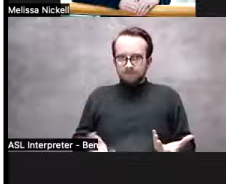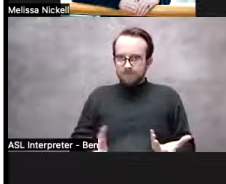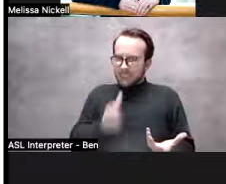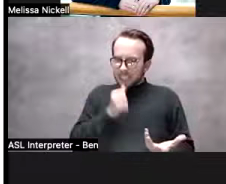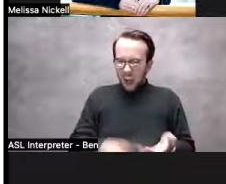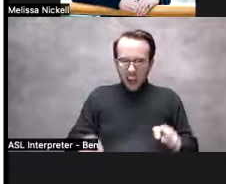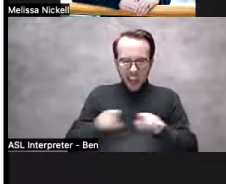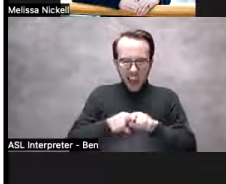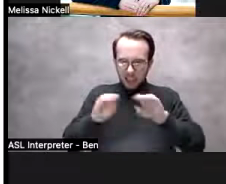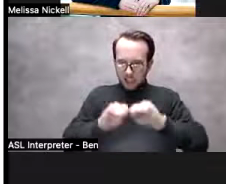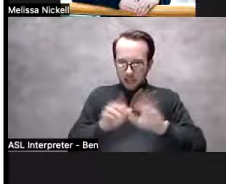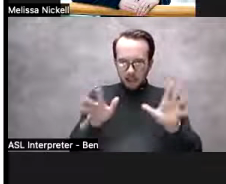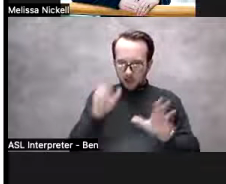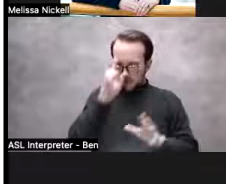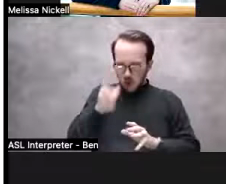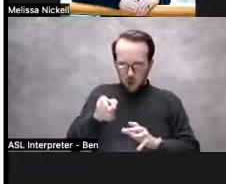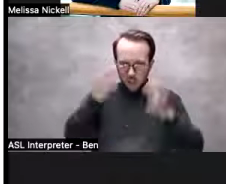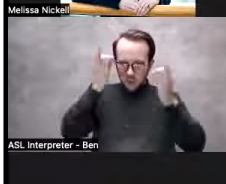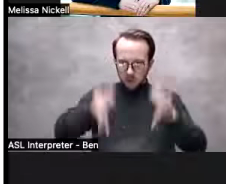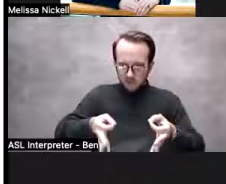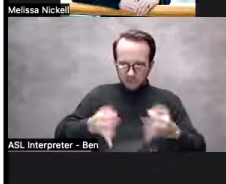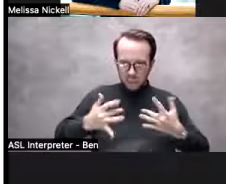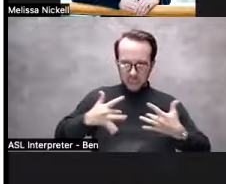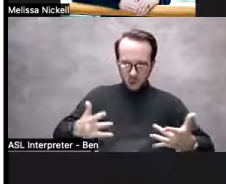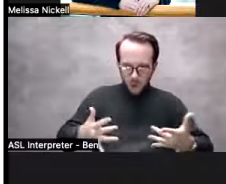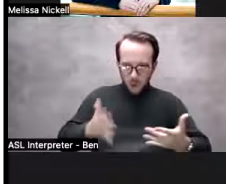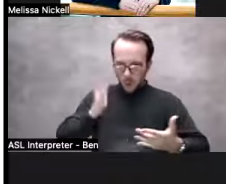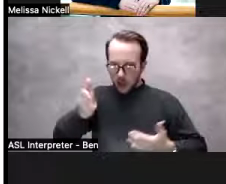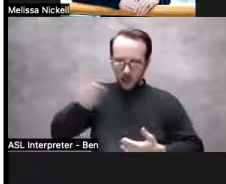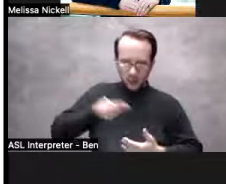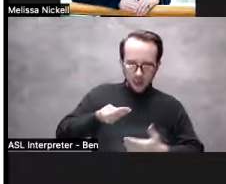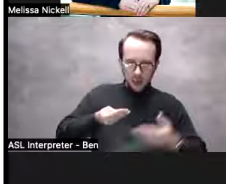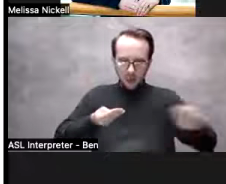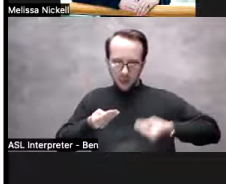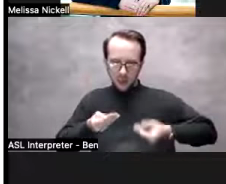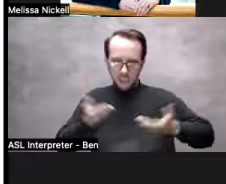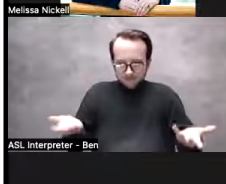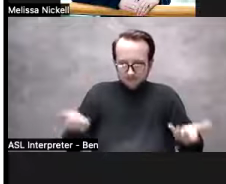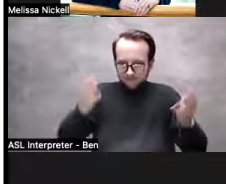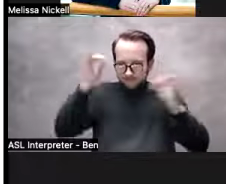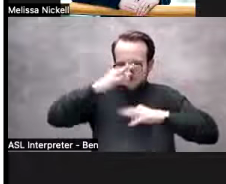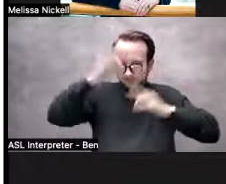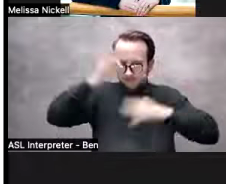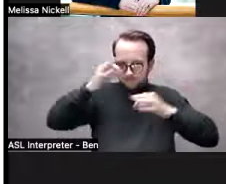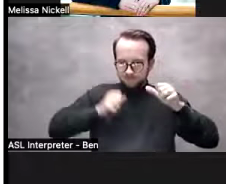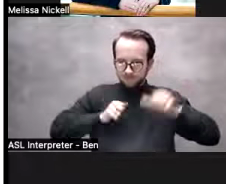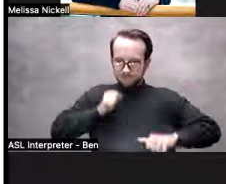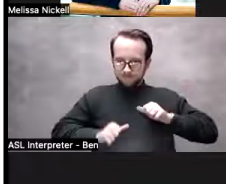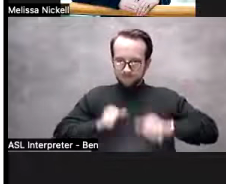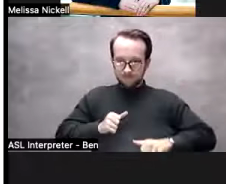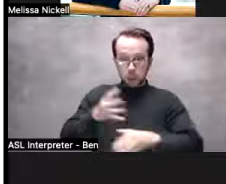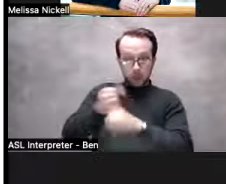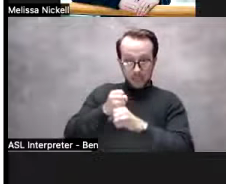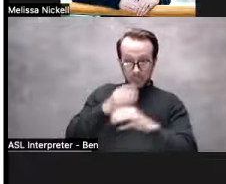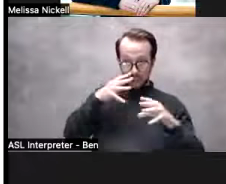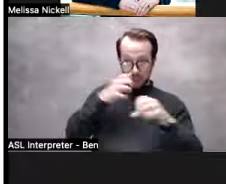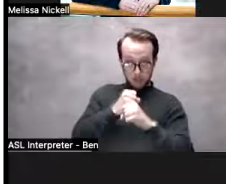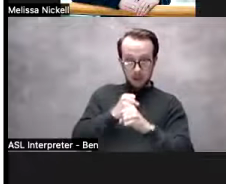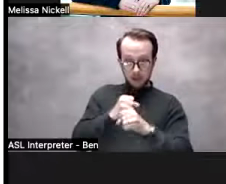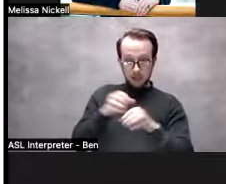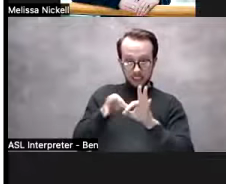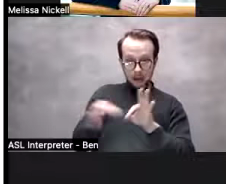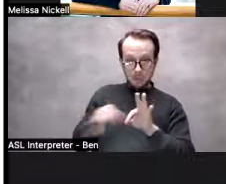you to determine, the likelihood of success. But normally after a grant is submitted and you get your summary statement back, you can talk